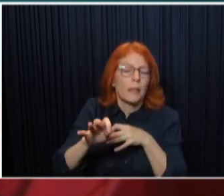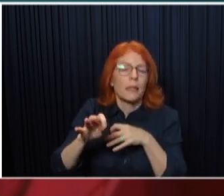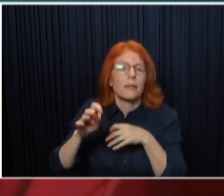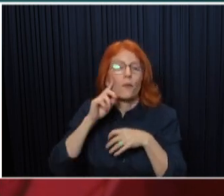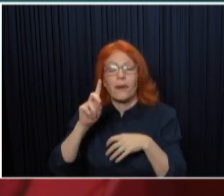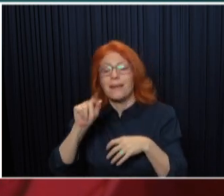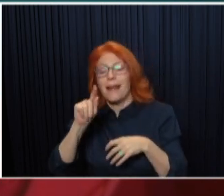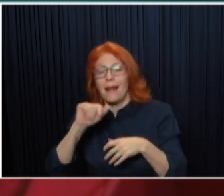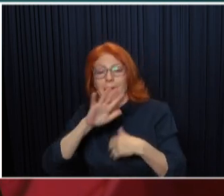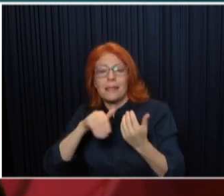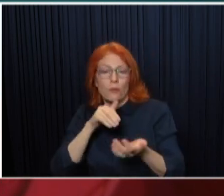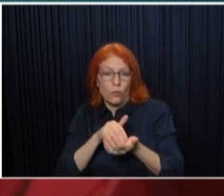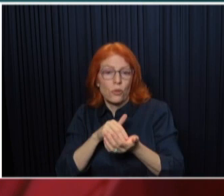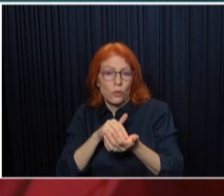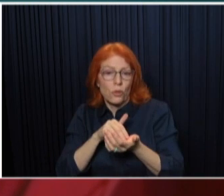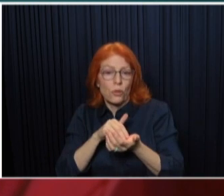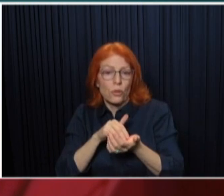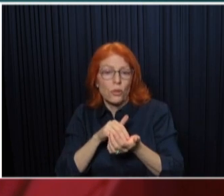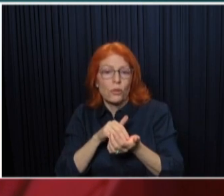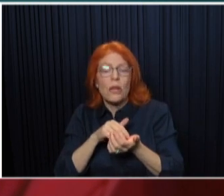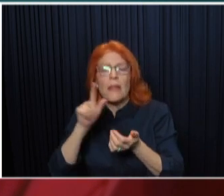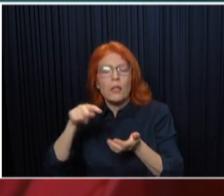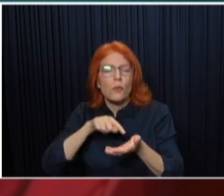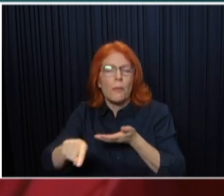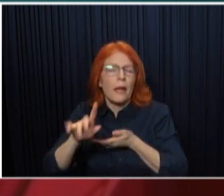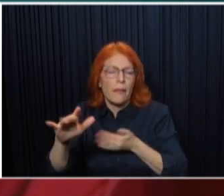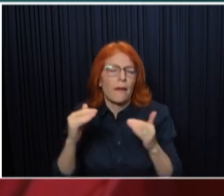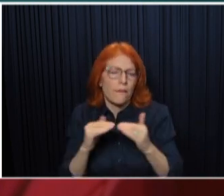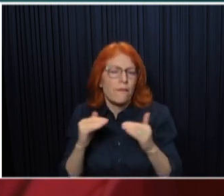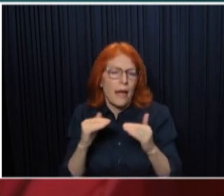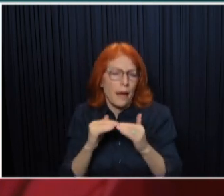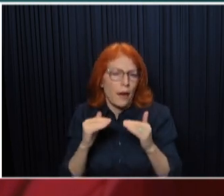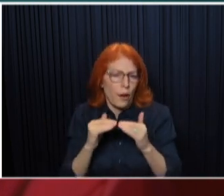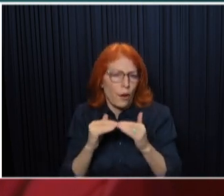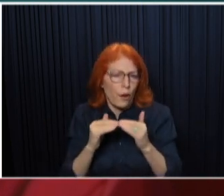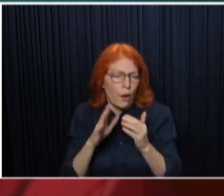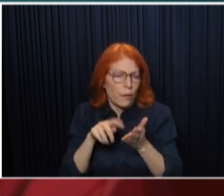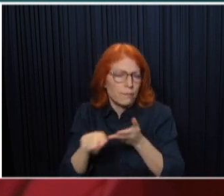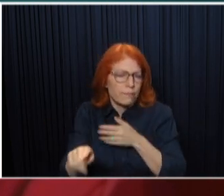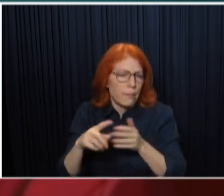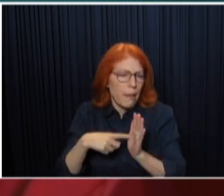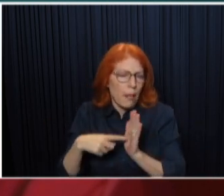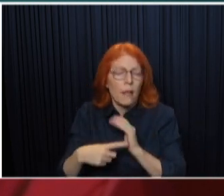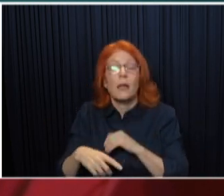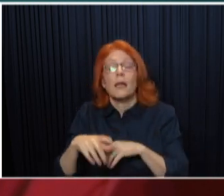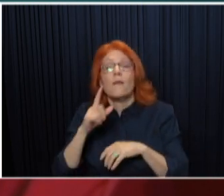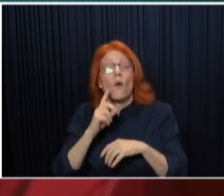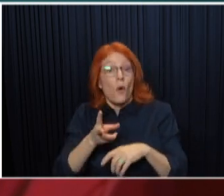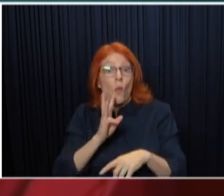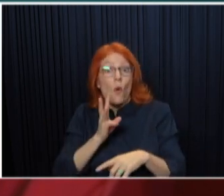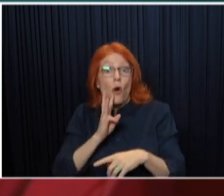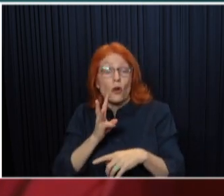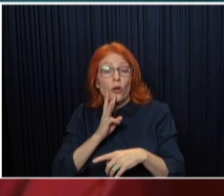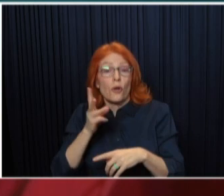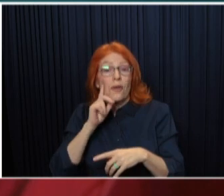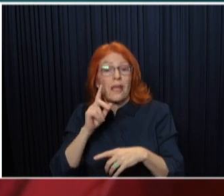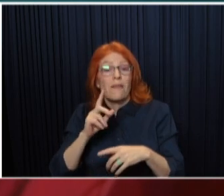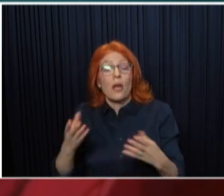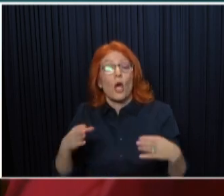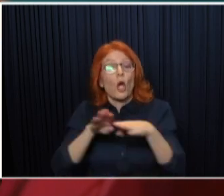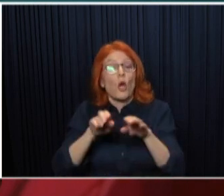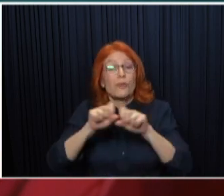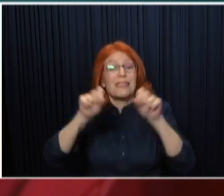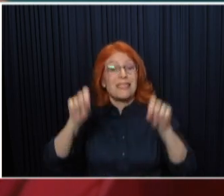data centers. They need to pay their share of the bill. The data centers for water, if they are made closed systems,